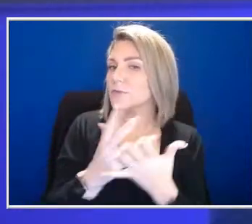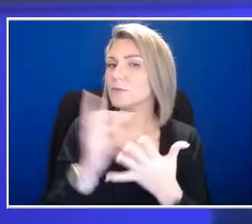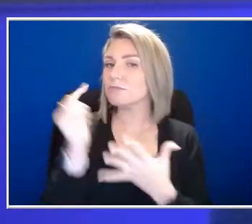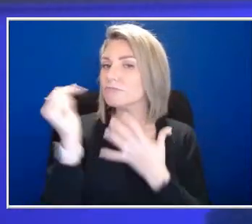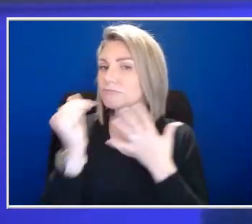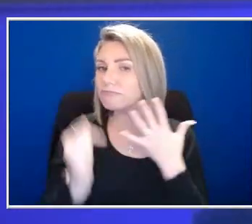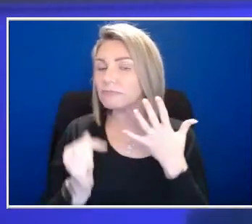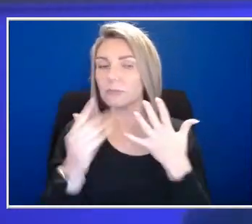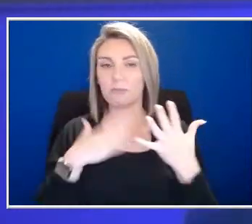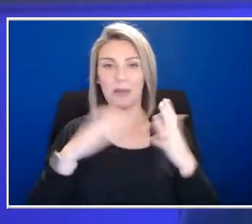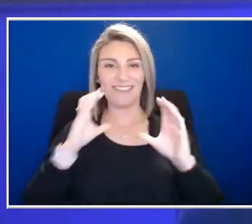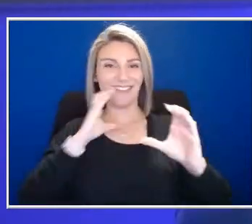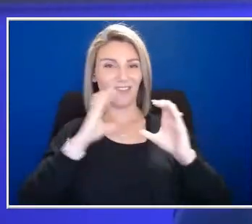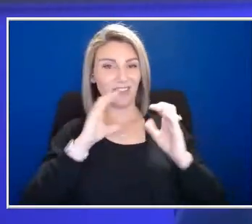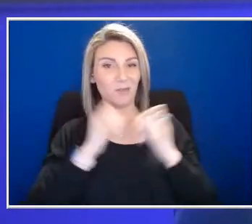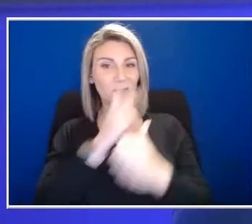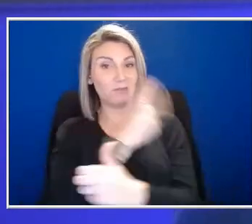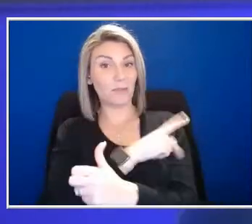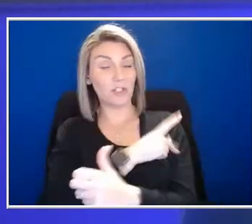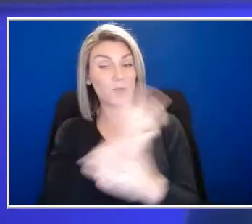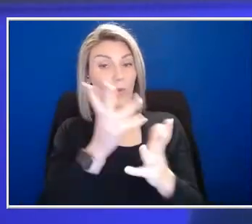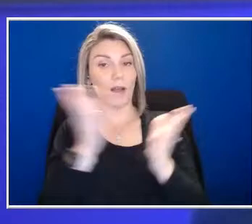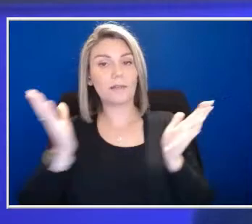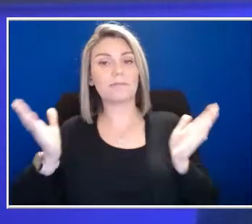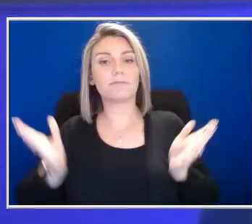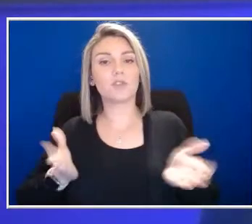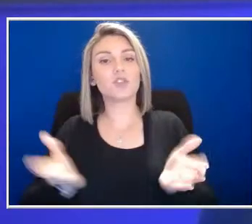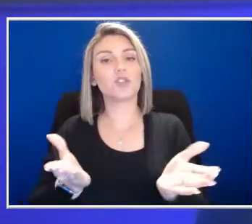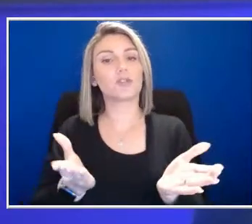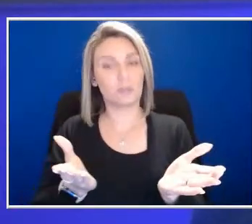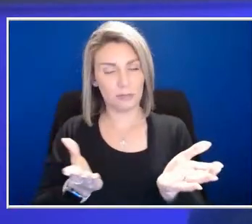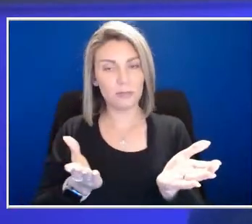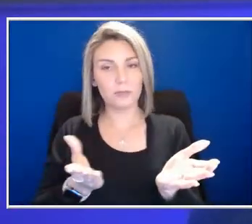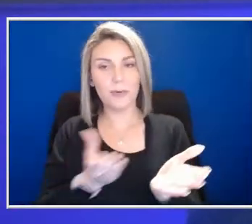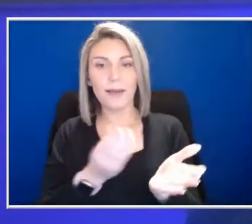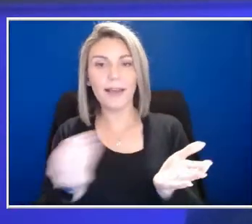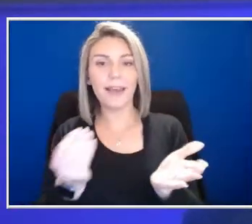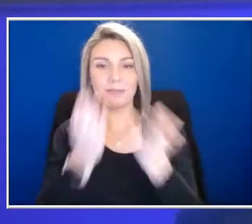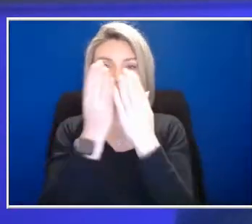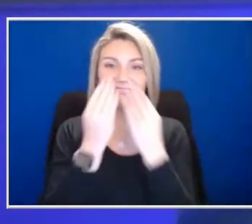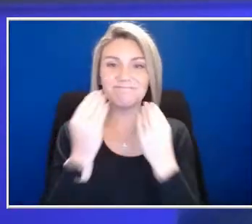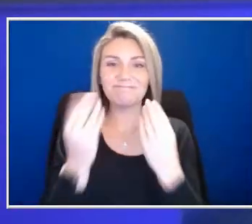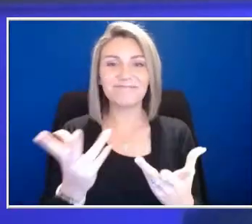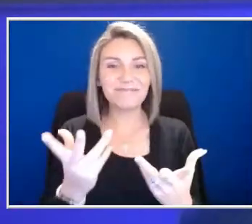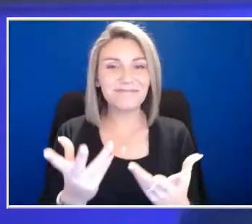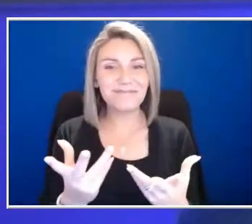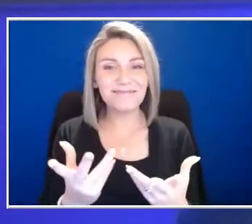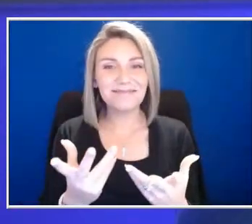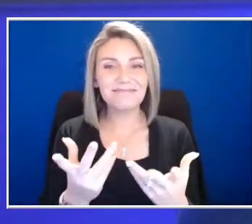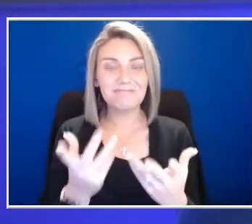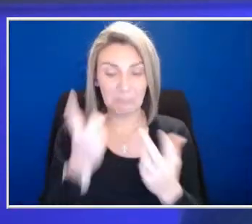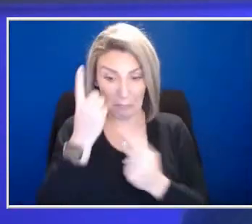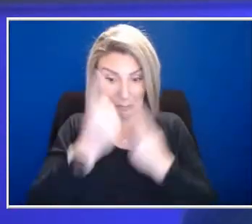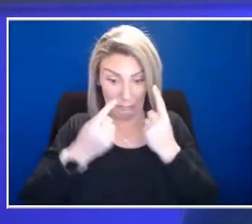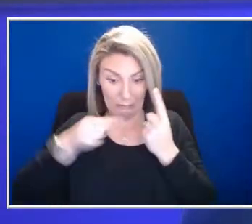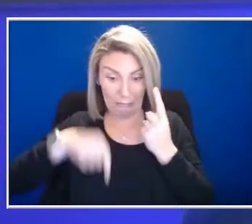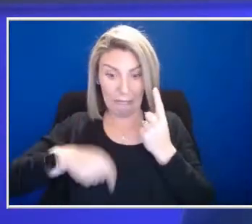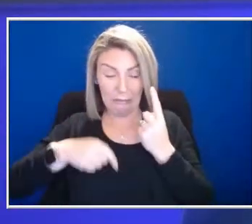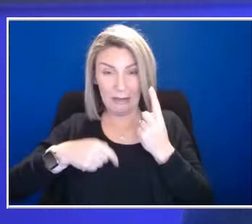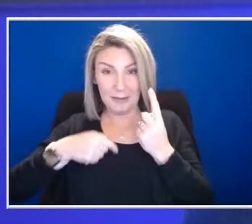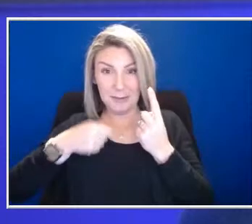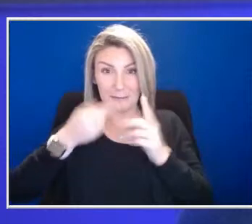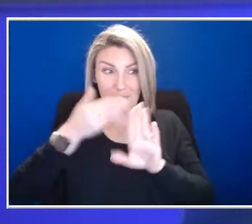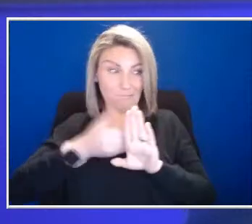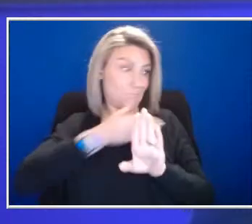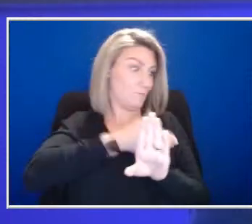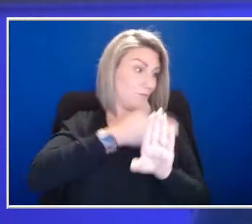with the patient is really just encouraging them and letting them know that thinking about this in advance is